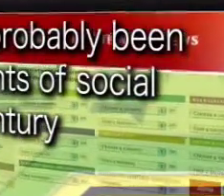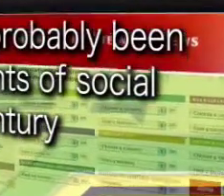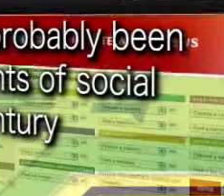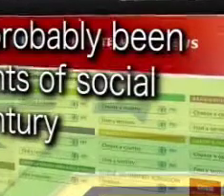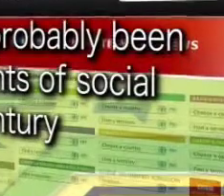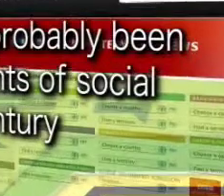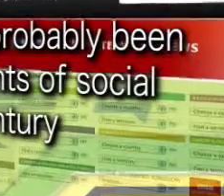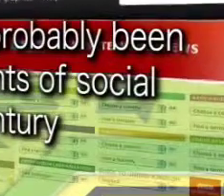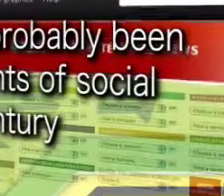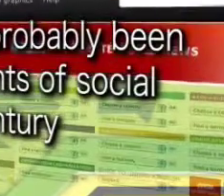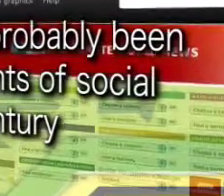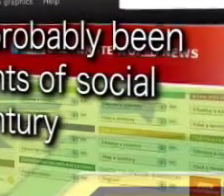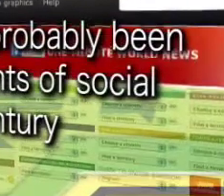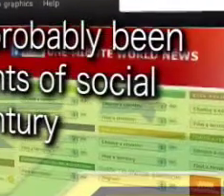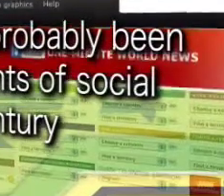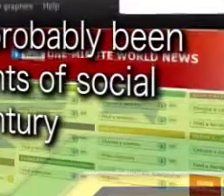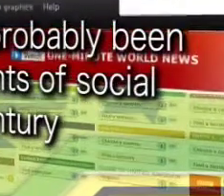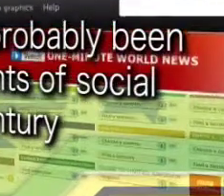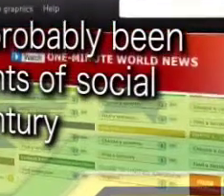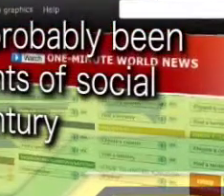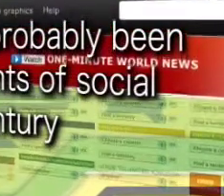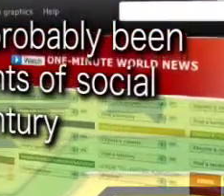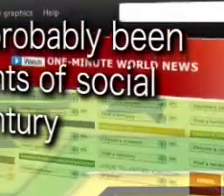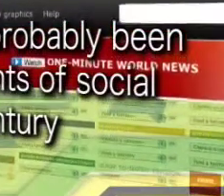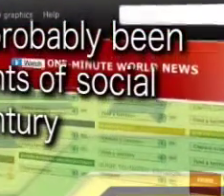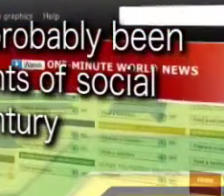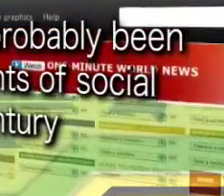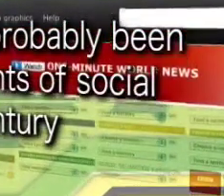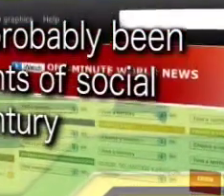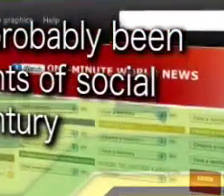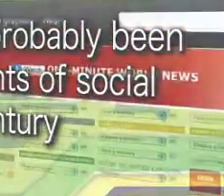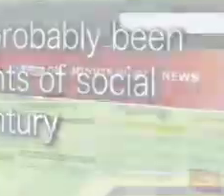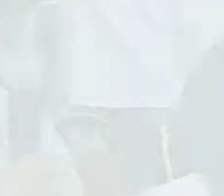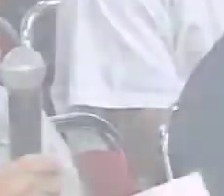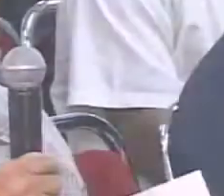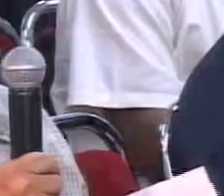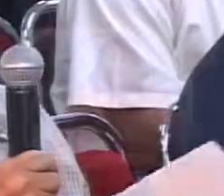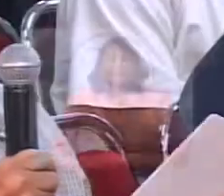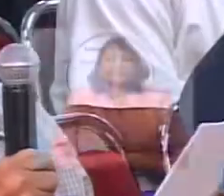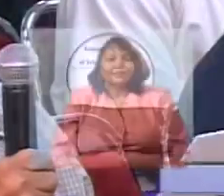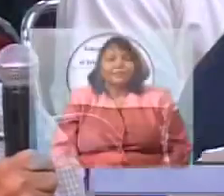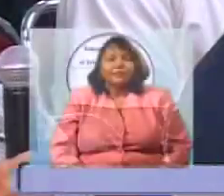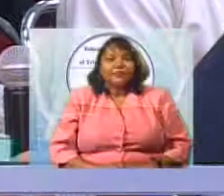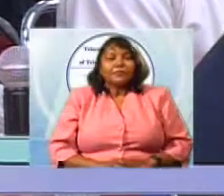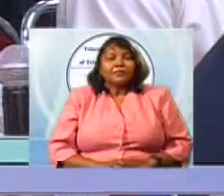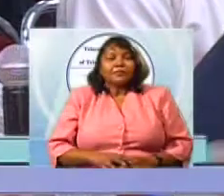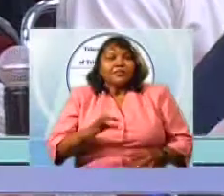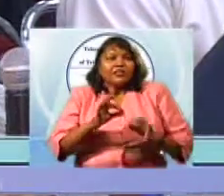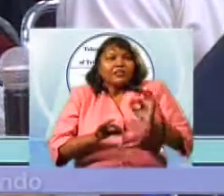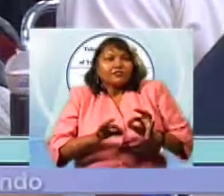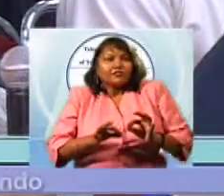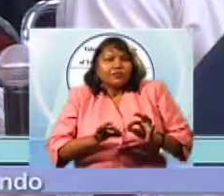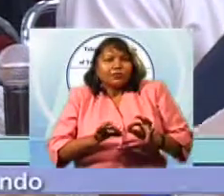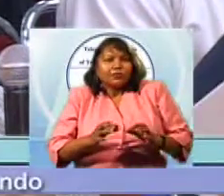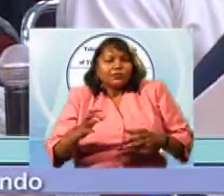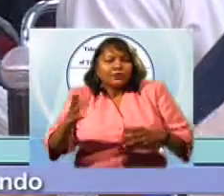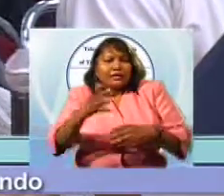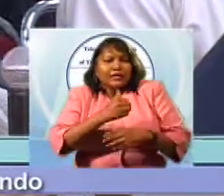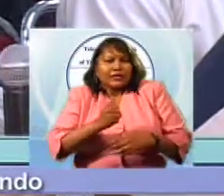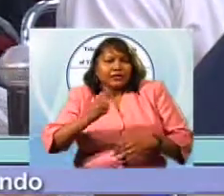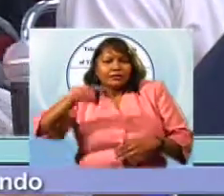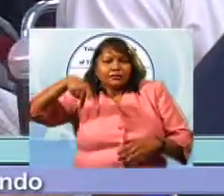probably been the greatest of the instruments of social democracy of the century. If you get a public